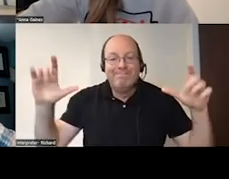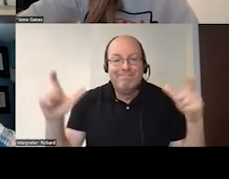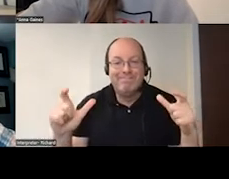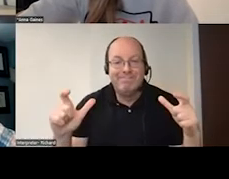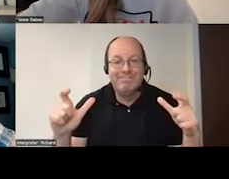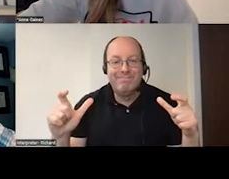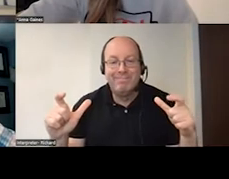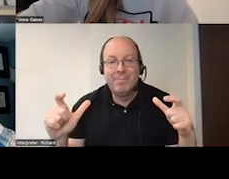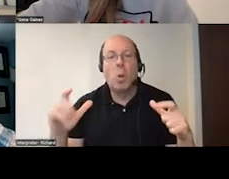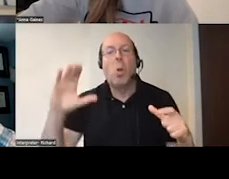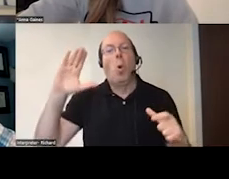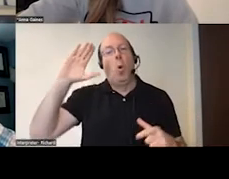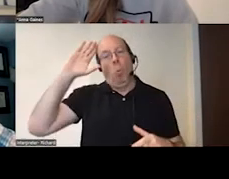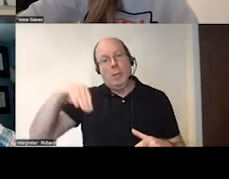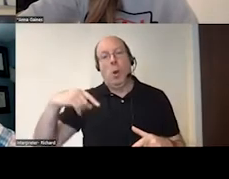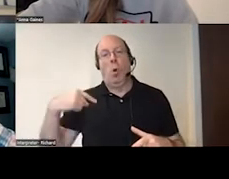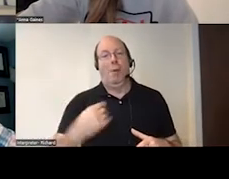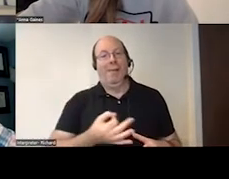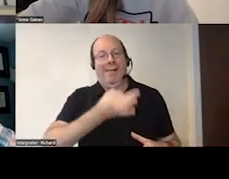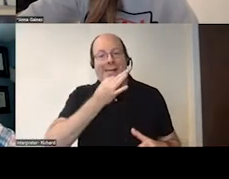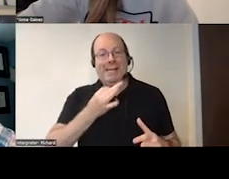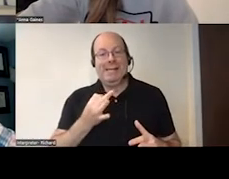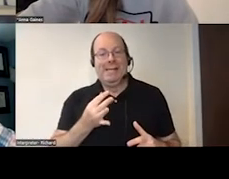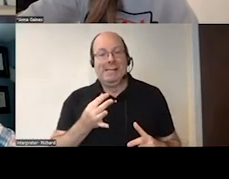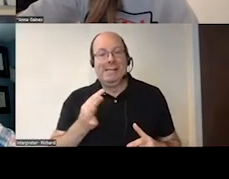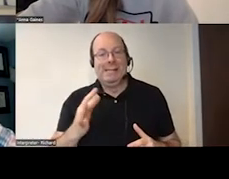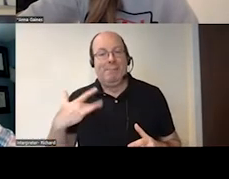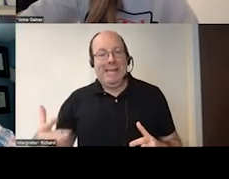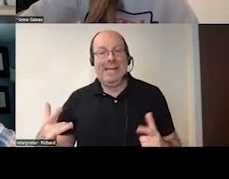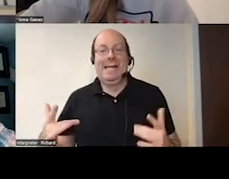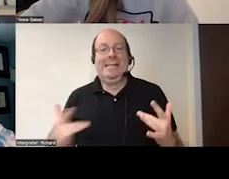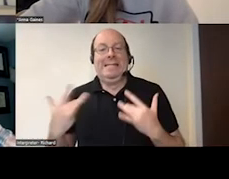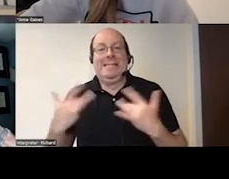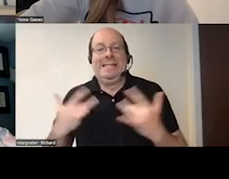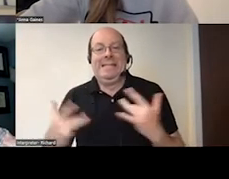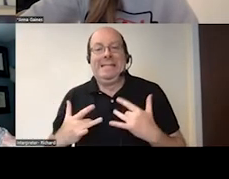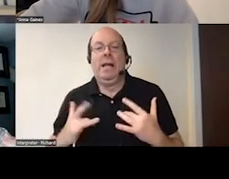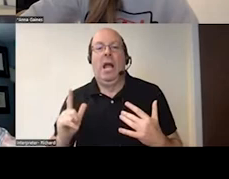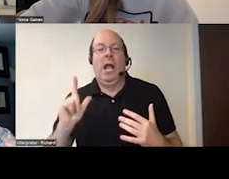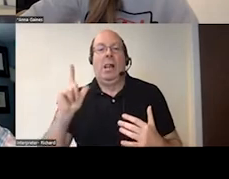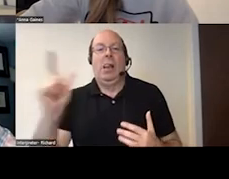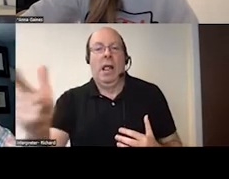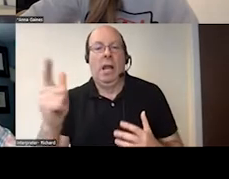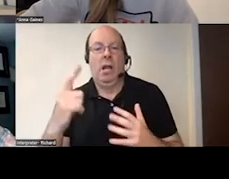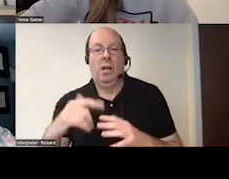too excited and then it ends up really biting us in the end.